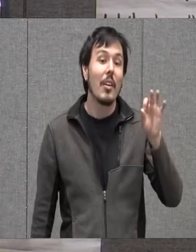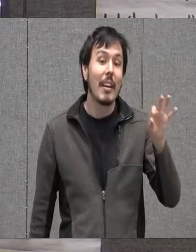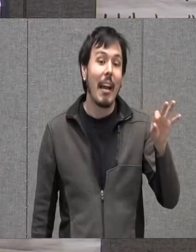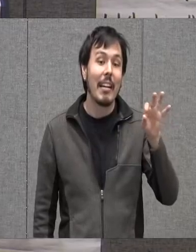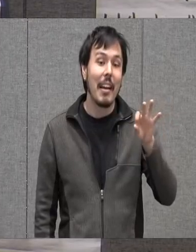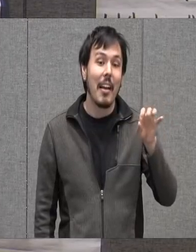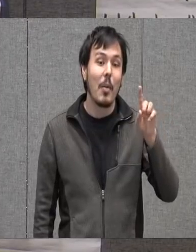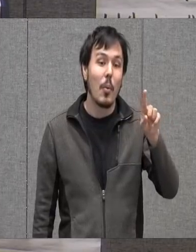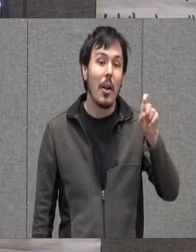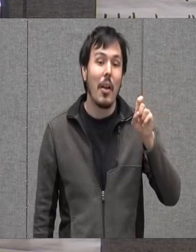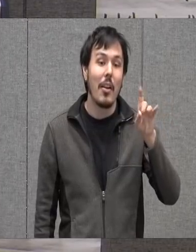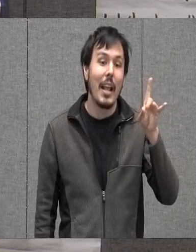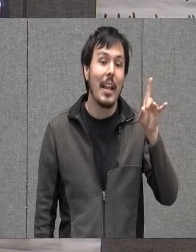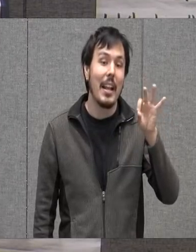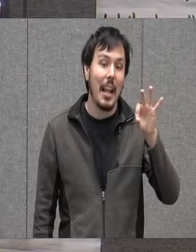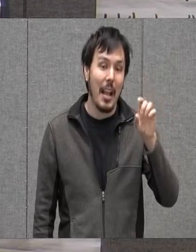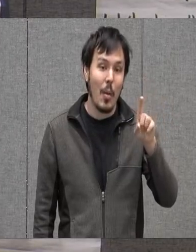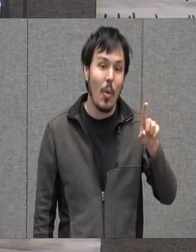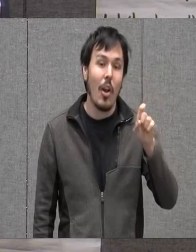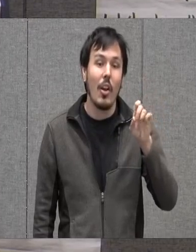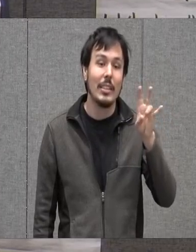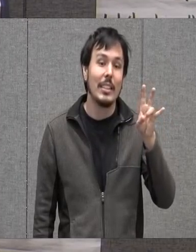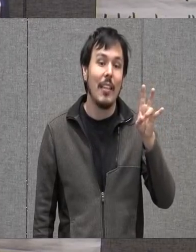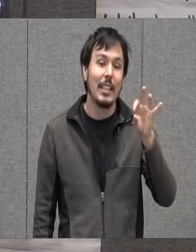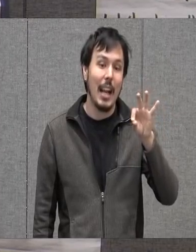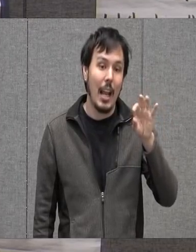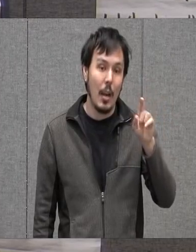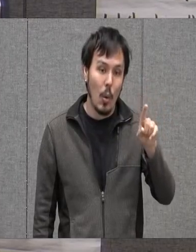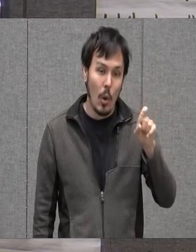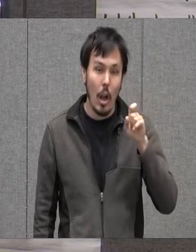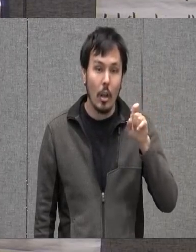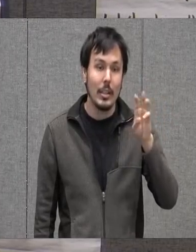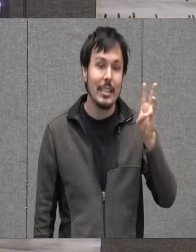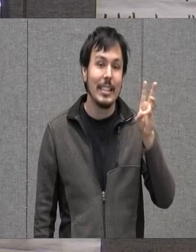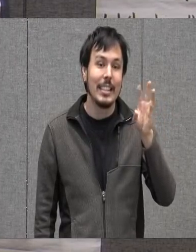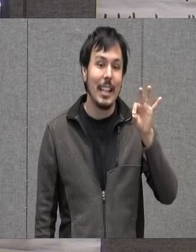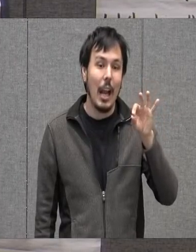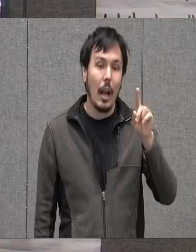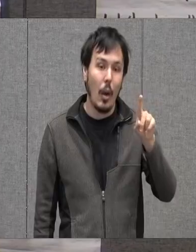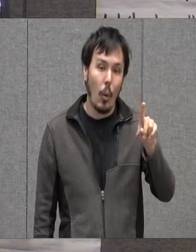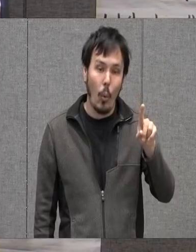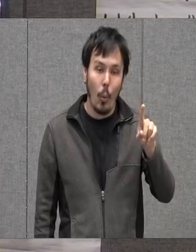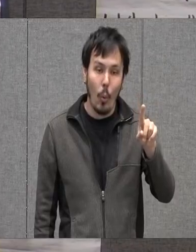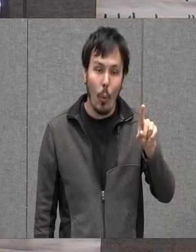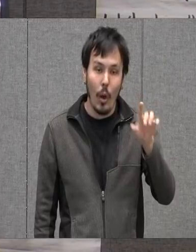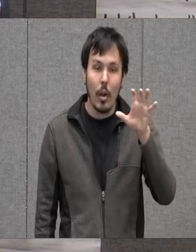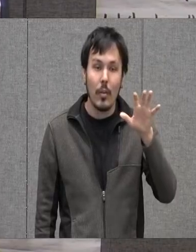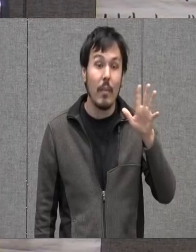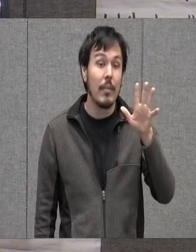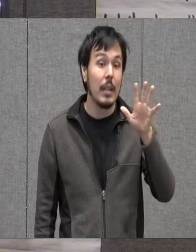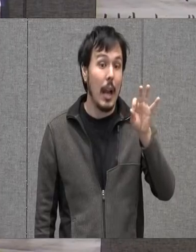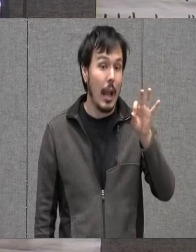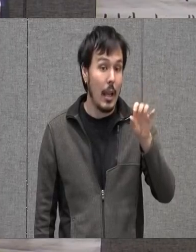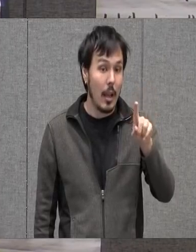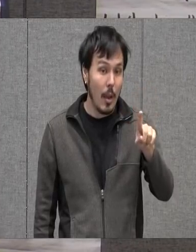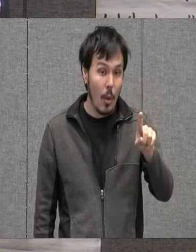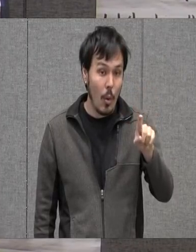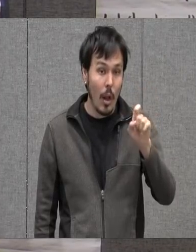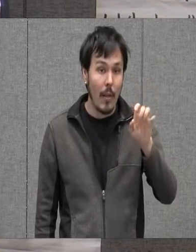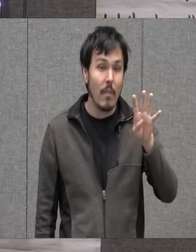199, 189, 179, 169,